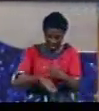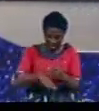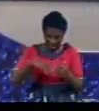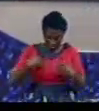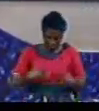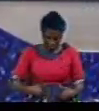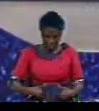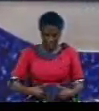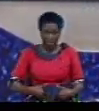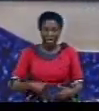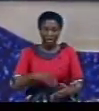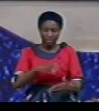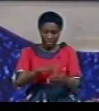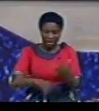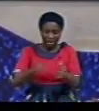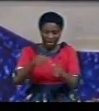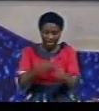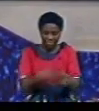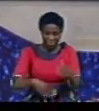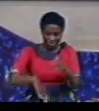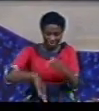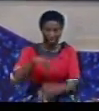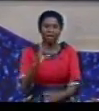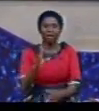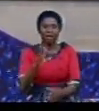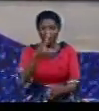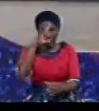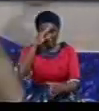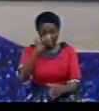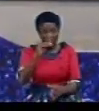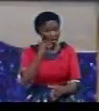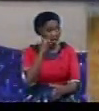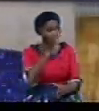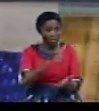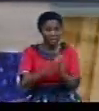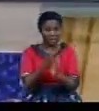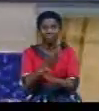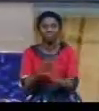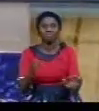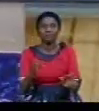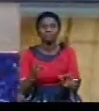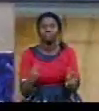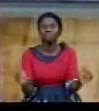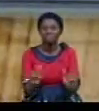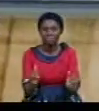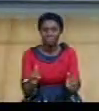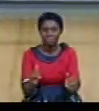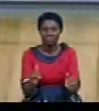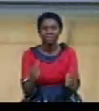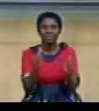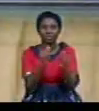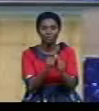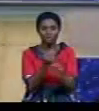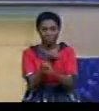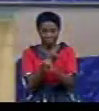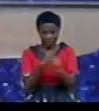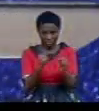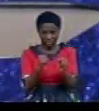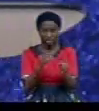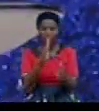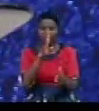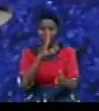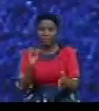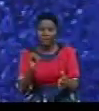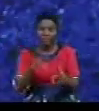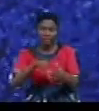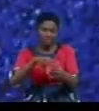the man is free the woman is free the same thing was salvation being then made free